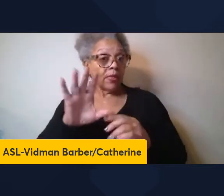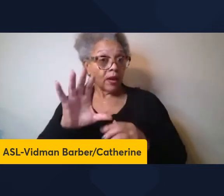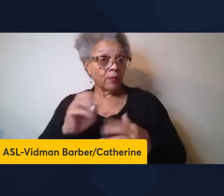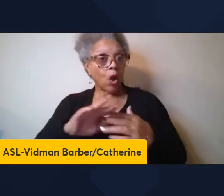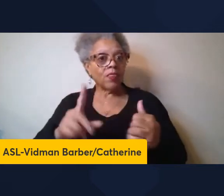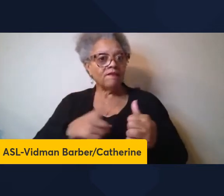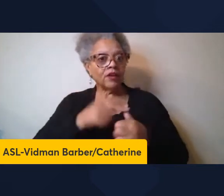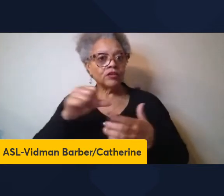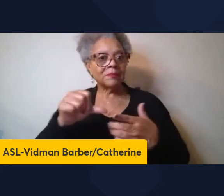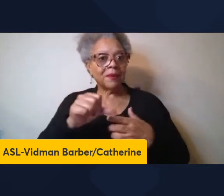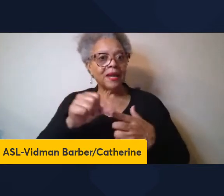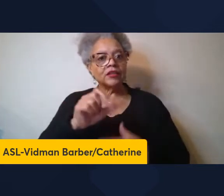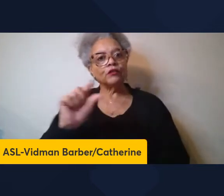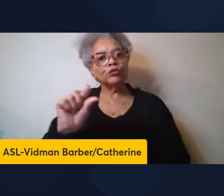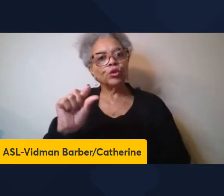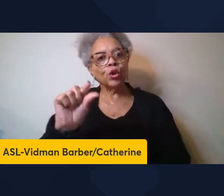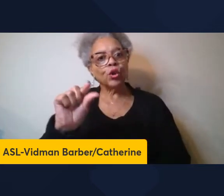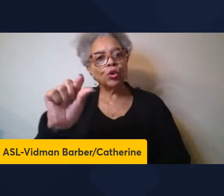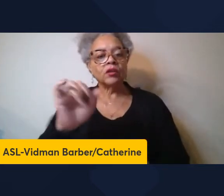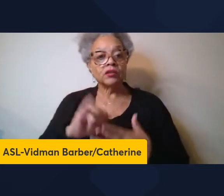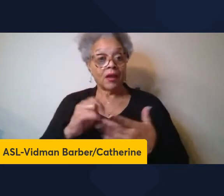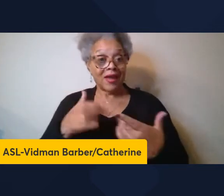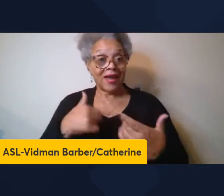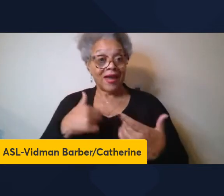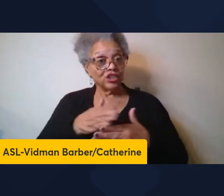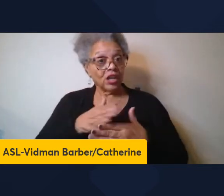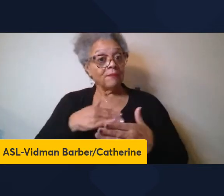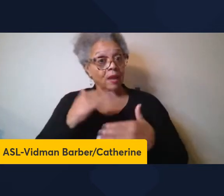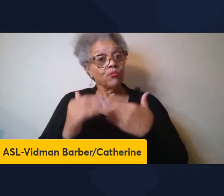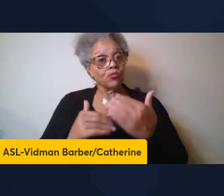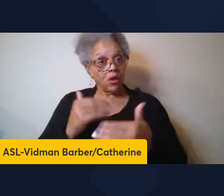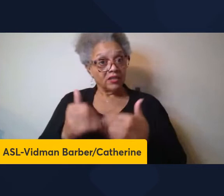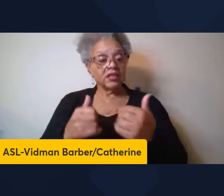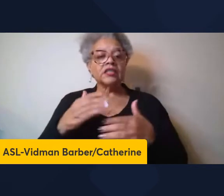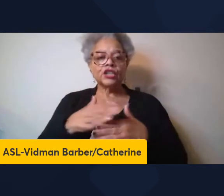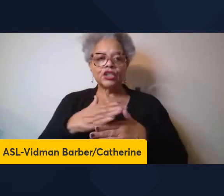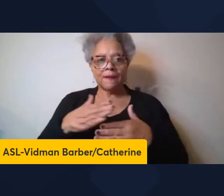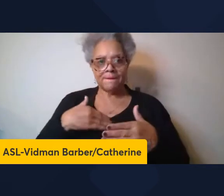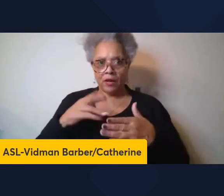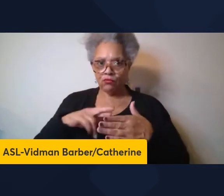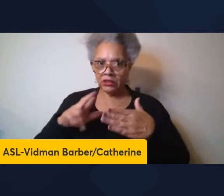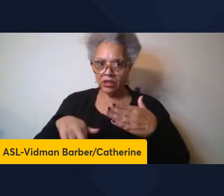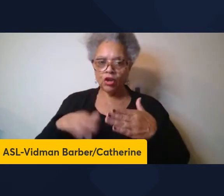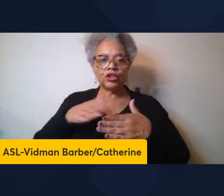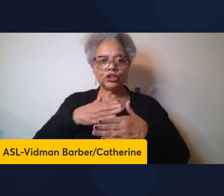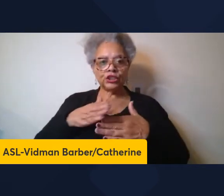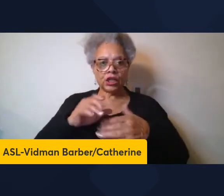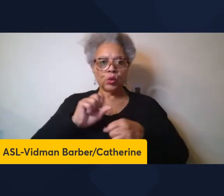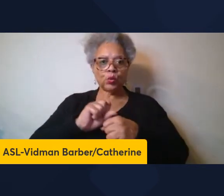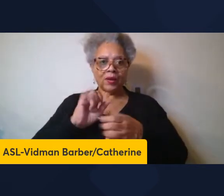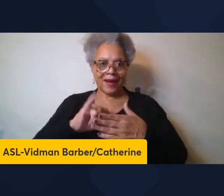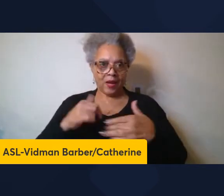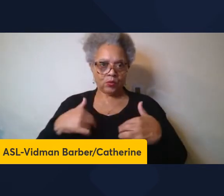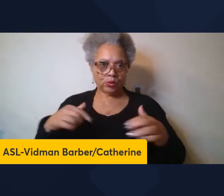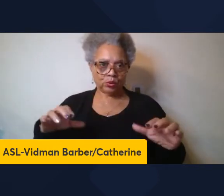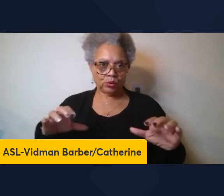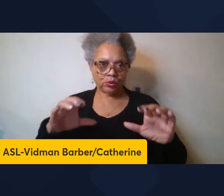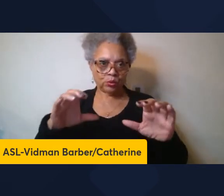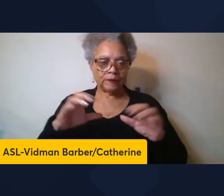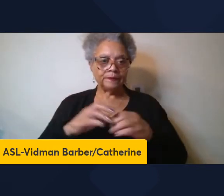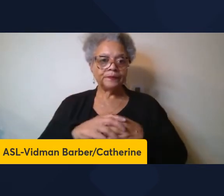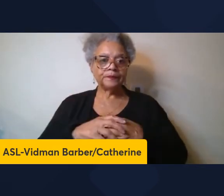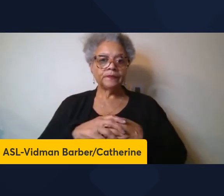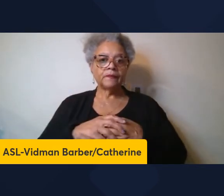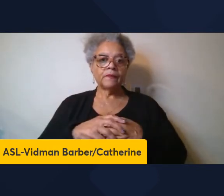first page of Google. So I began to share my processes, share my results, share the work that I was doing. And so